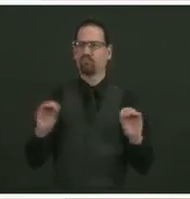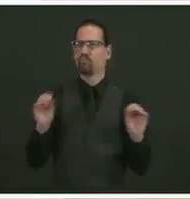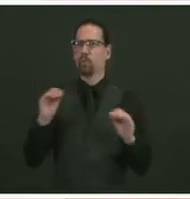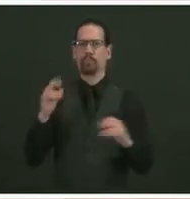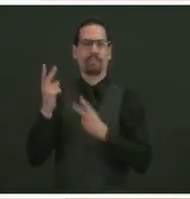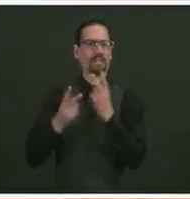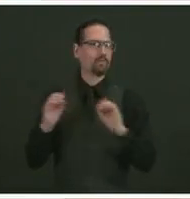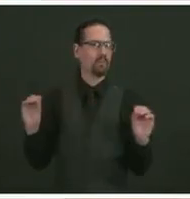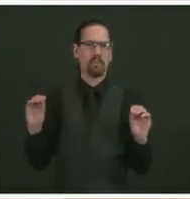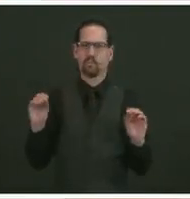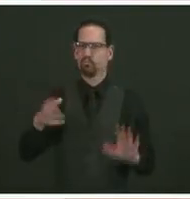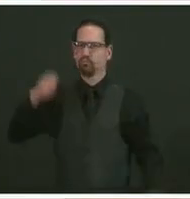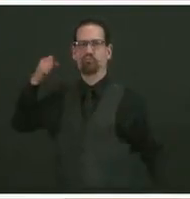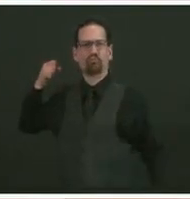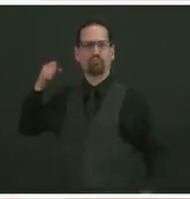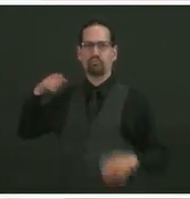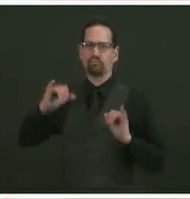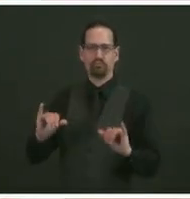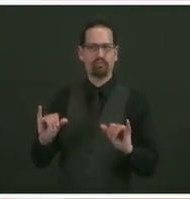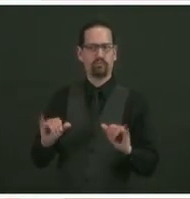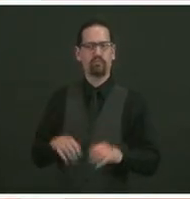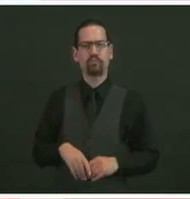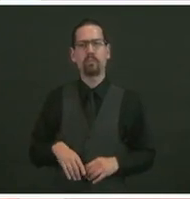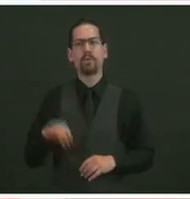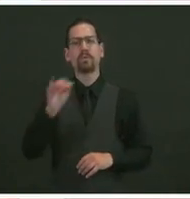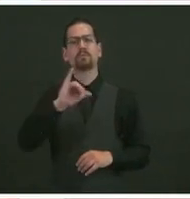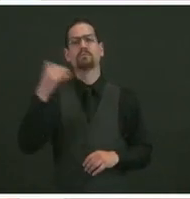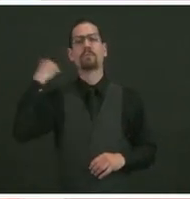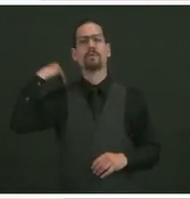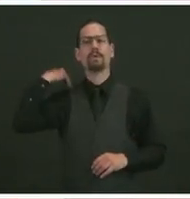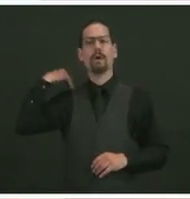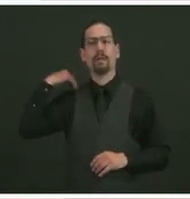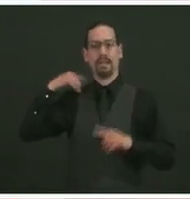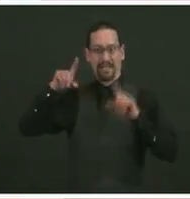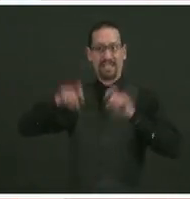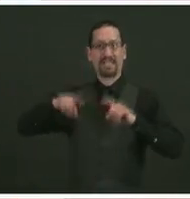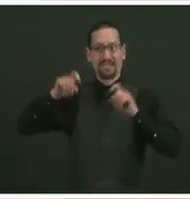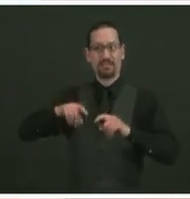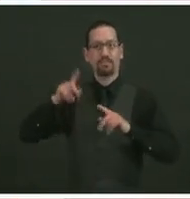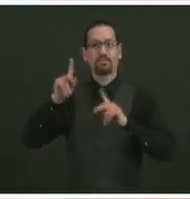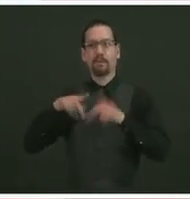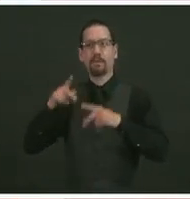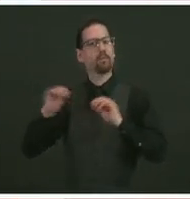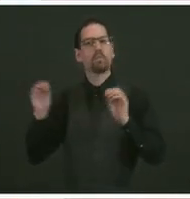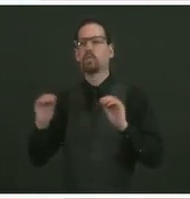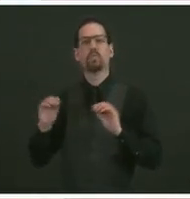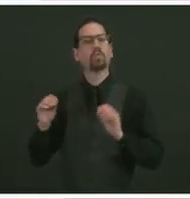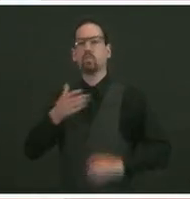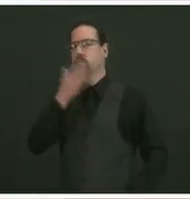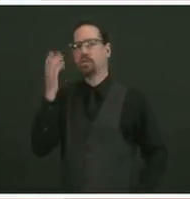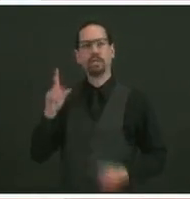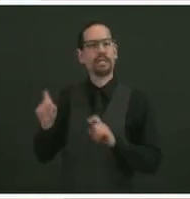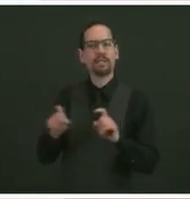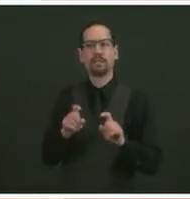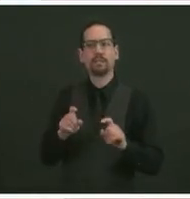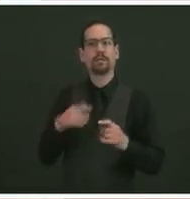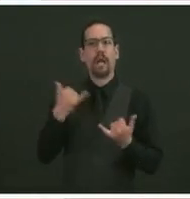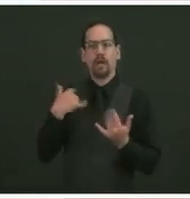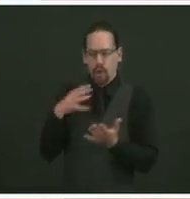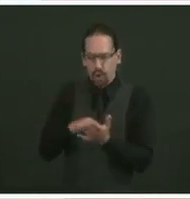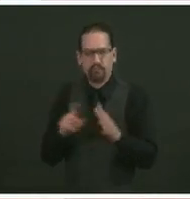time, we weren't even testing people. So, you know, we've learned a lot. But like, so now we